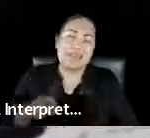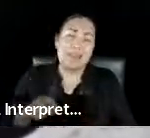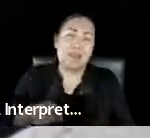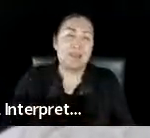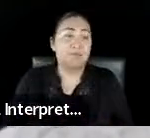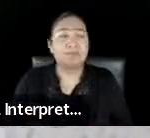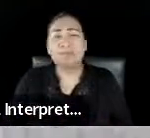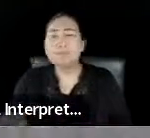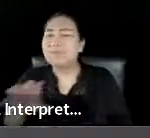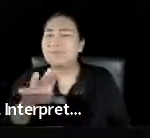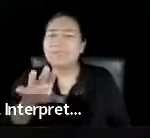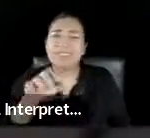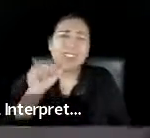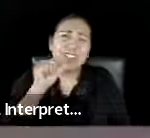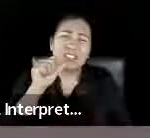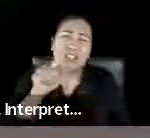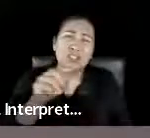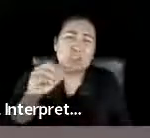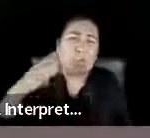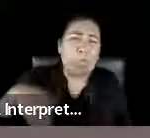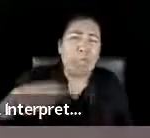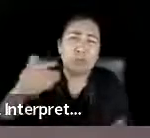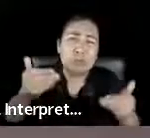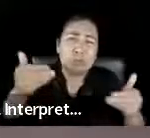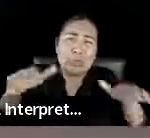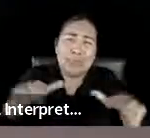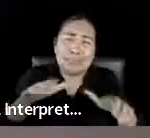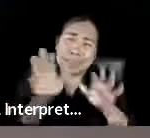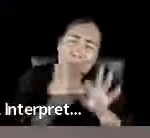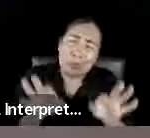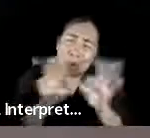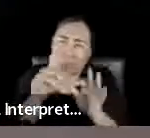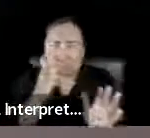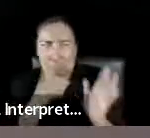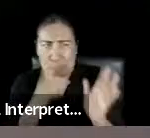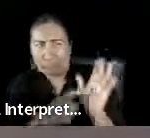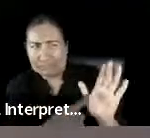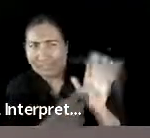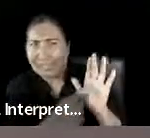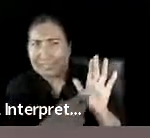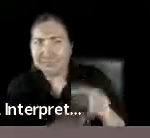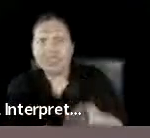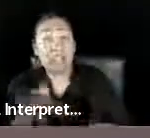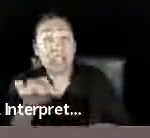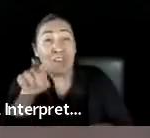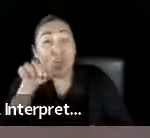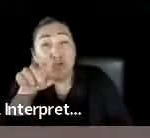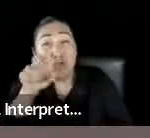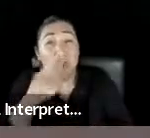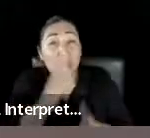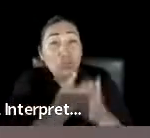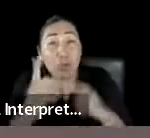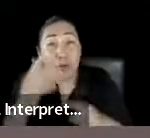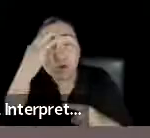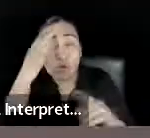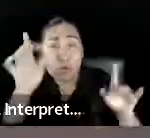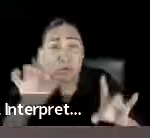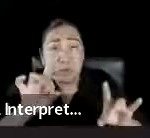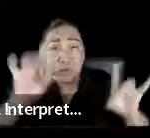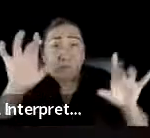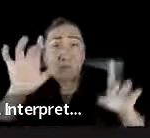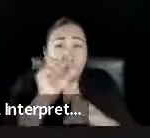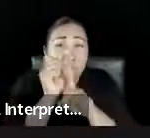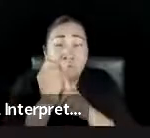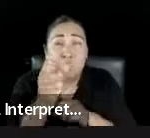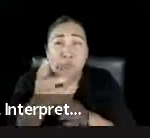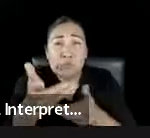It's not too late to act. It's important to know the signs. If you or someone you know is having a crisis, talk to an adult